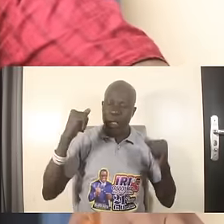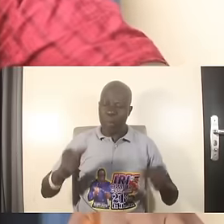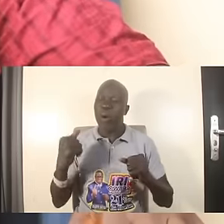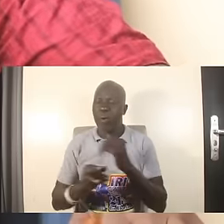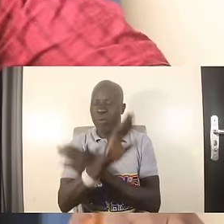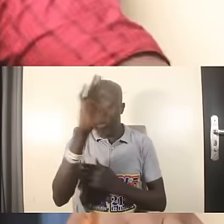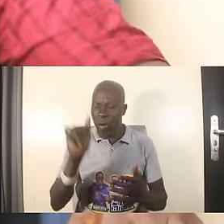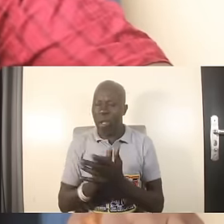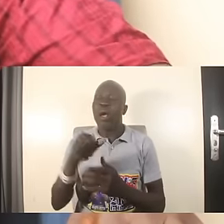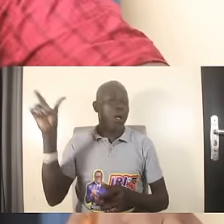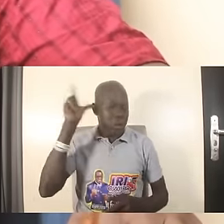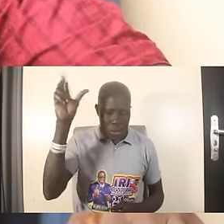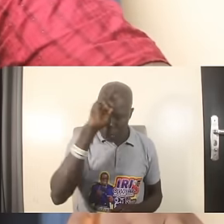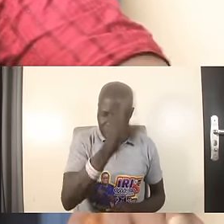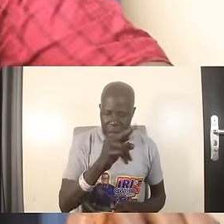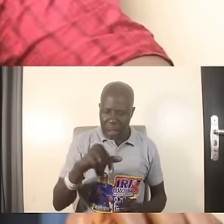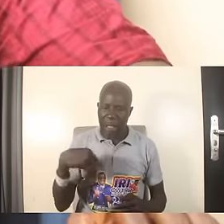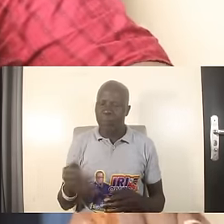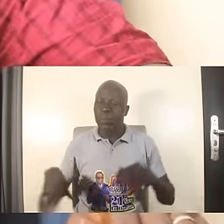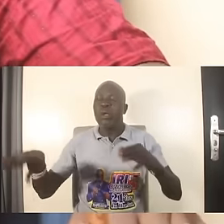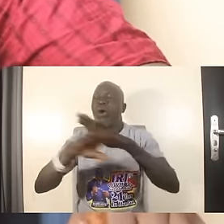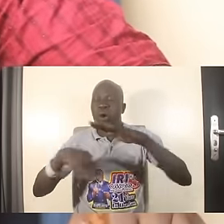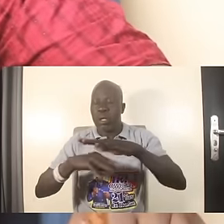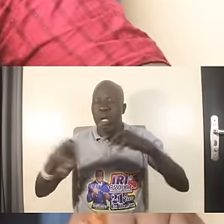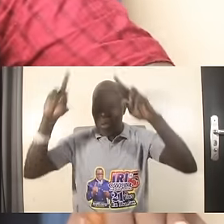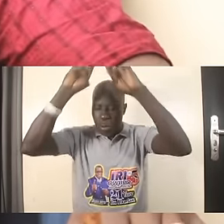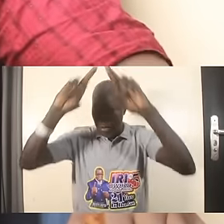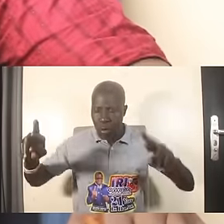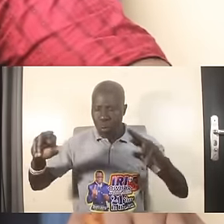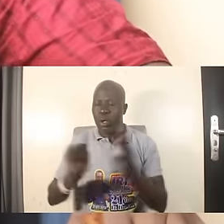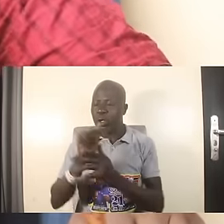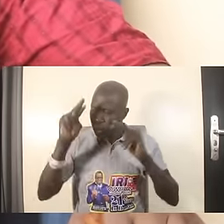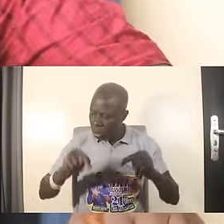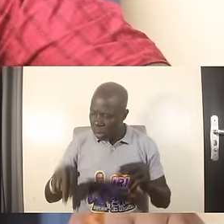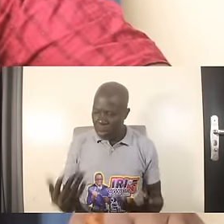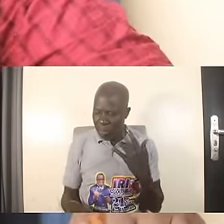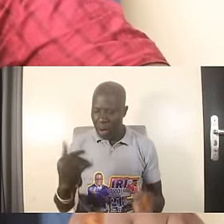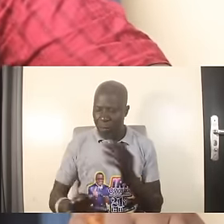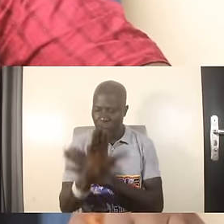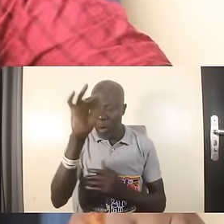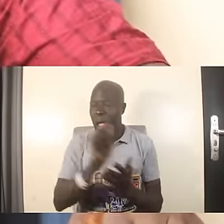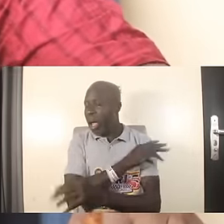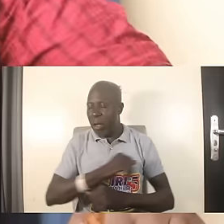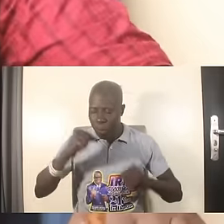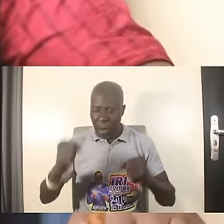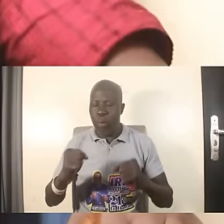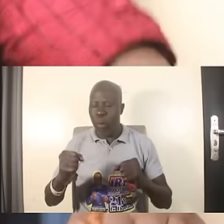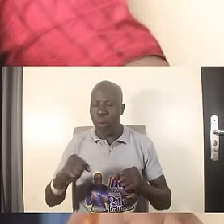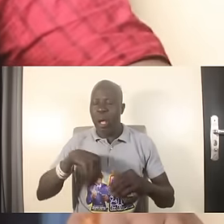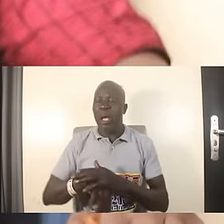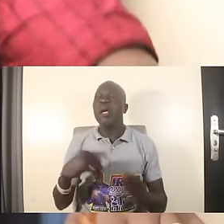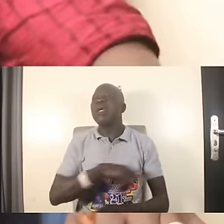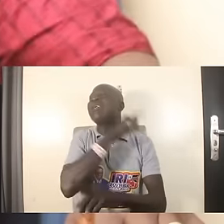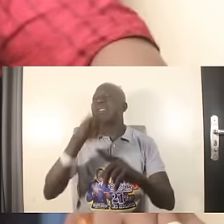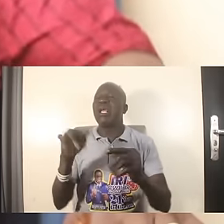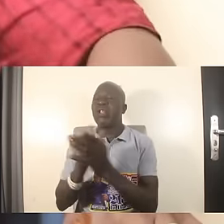power. That is power. Under your rule, only do you know the fire of God and his